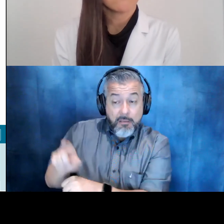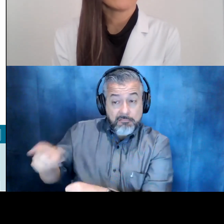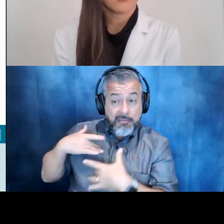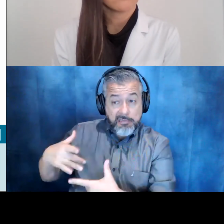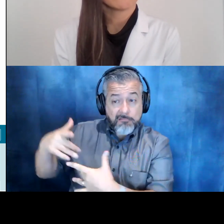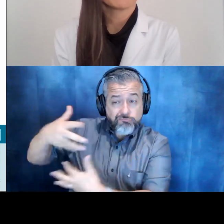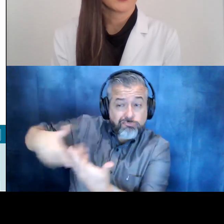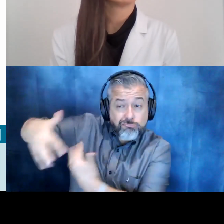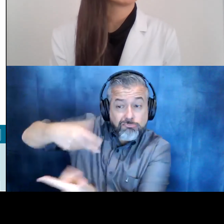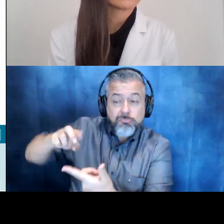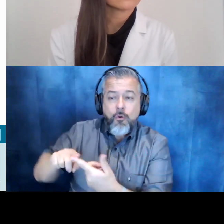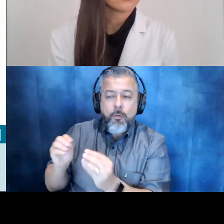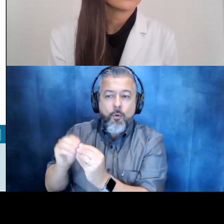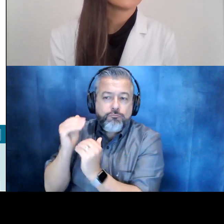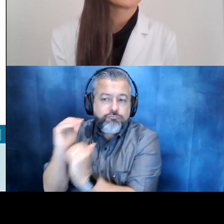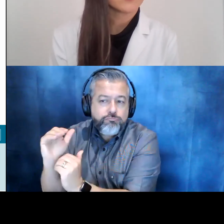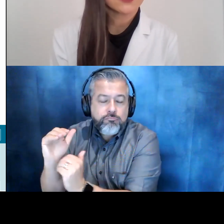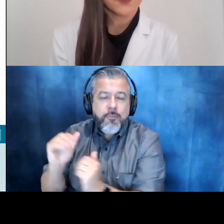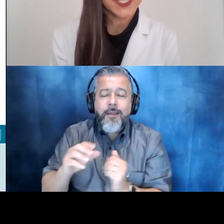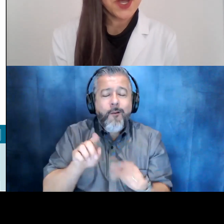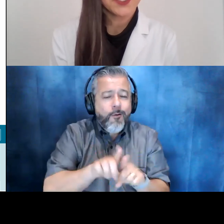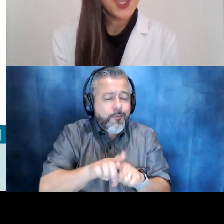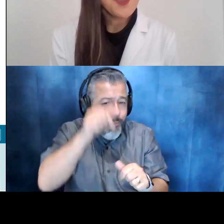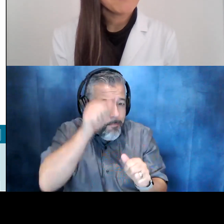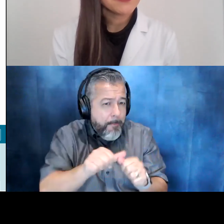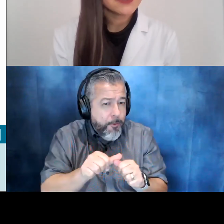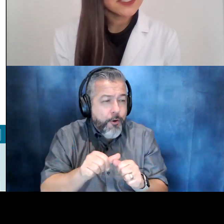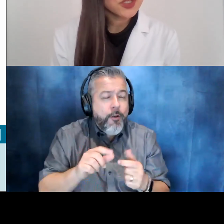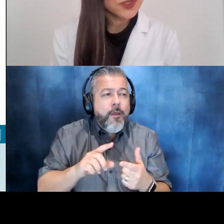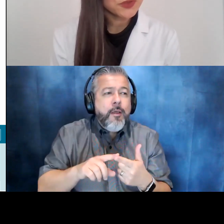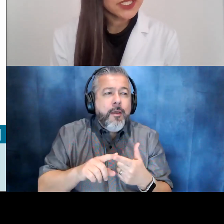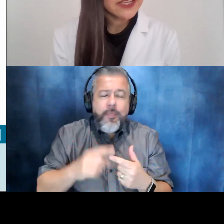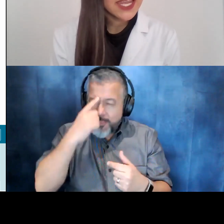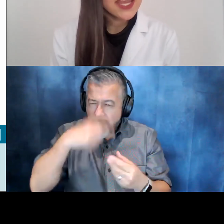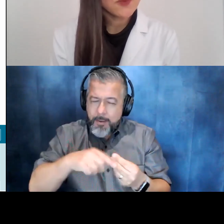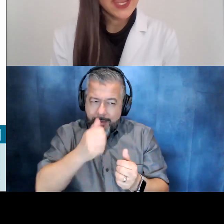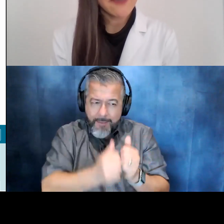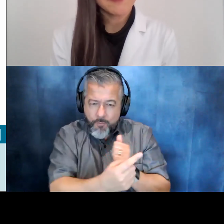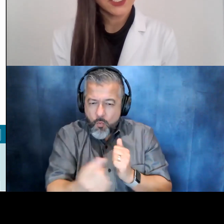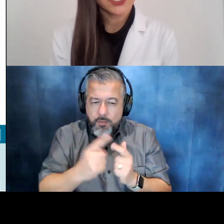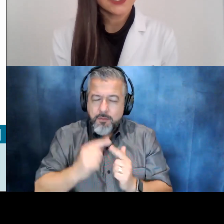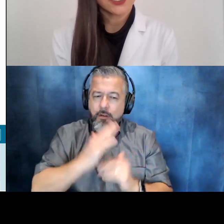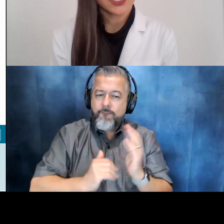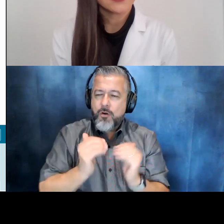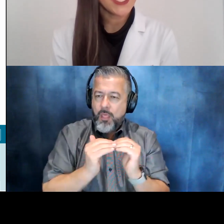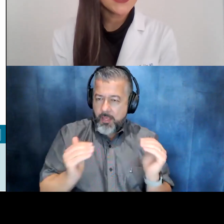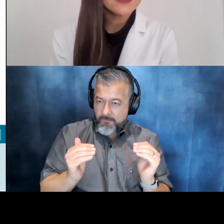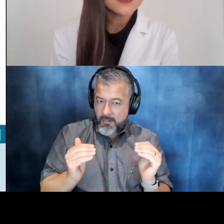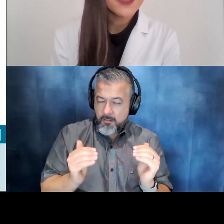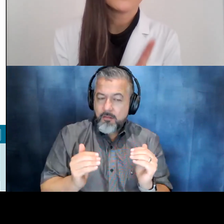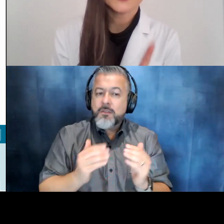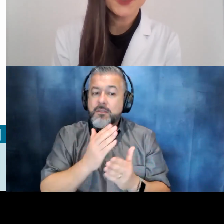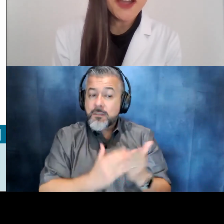different level of comfort, with what's going on. But this is the world we're living in, and we have to make good decisions.